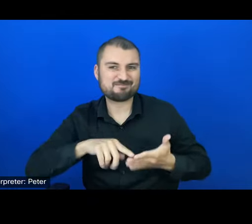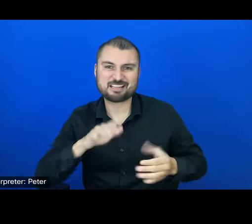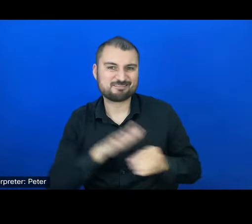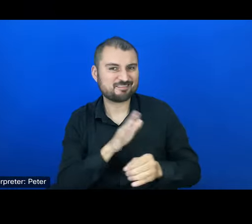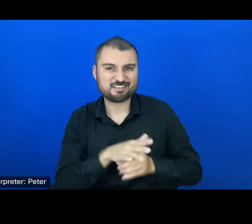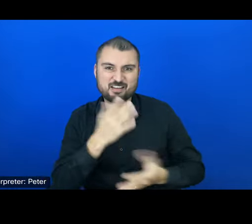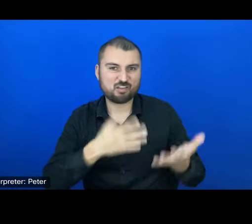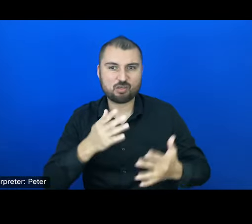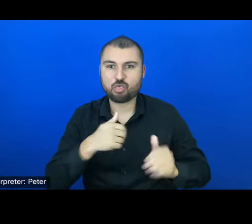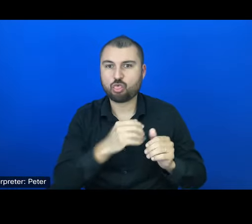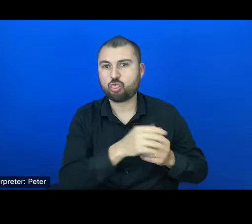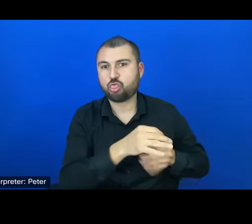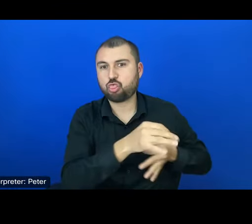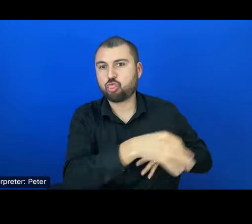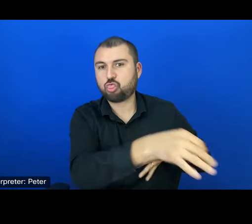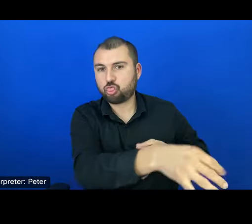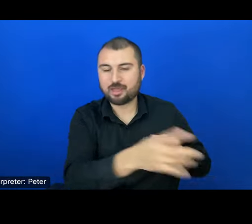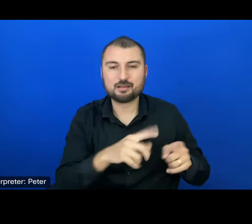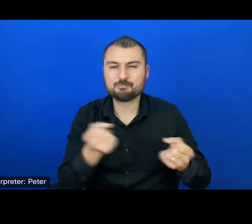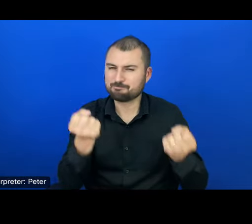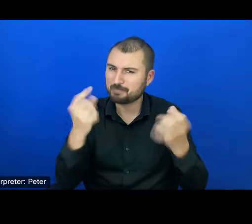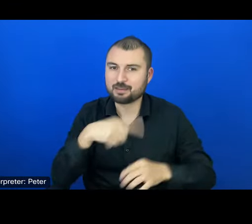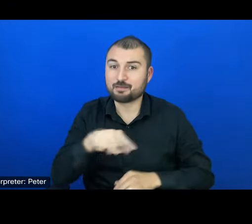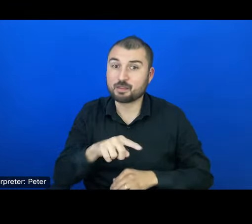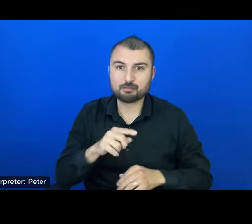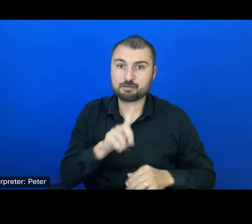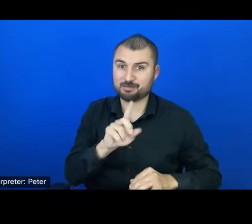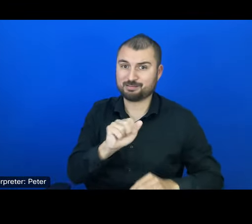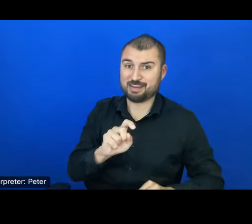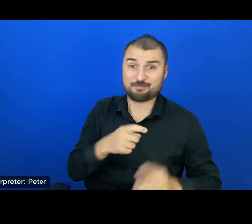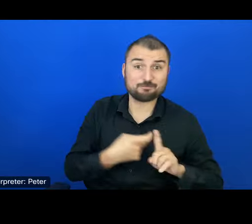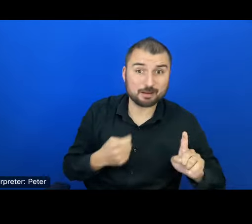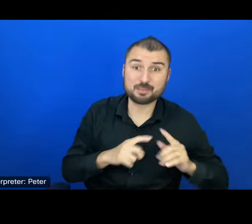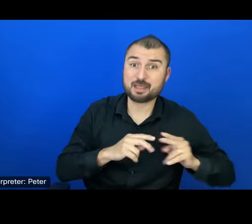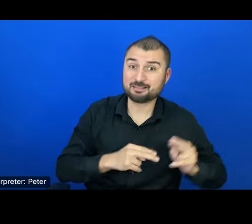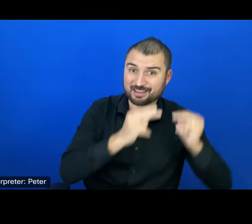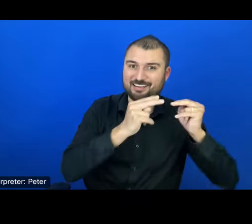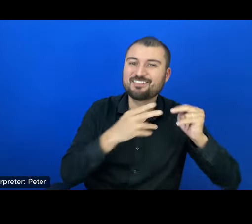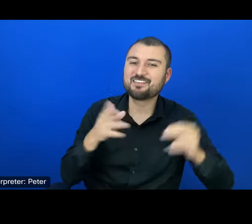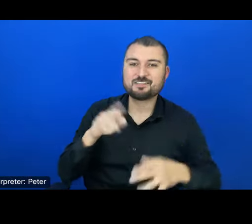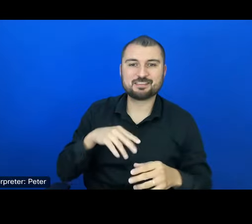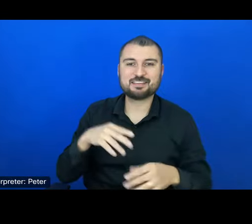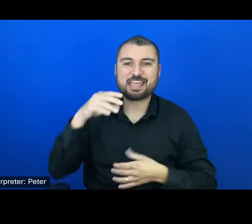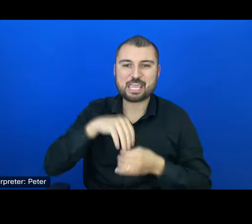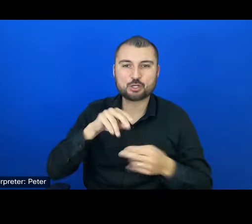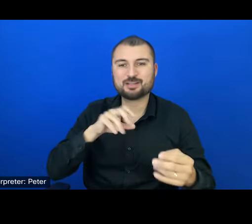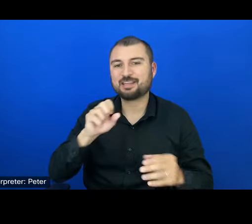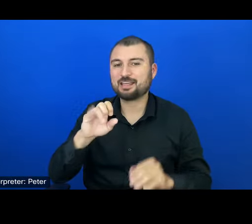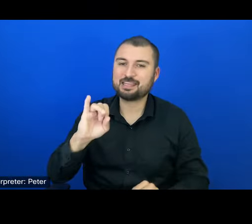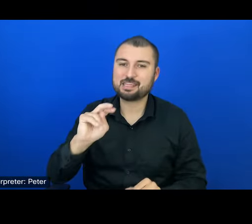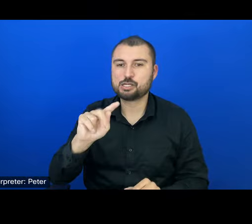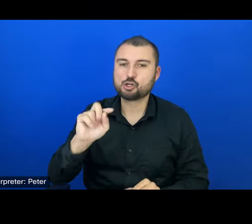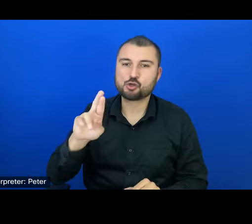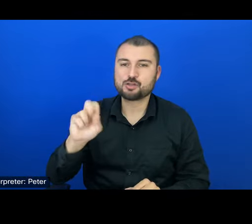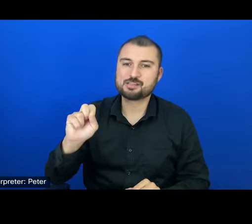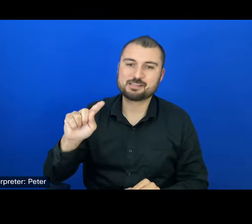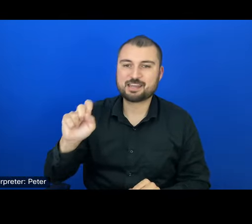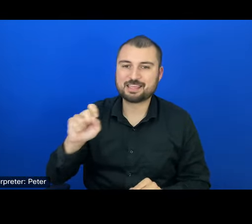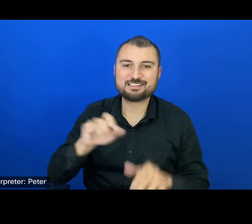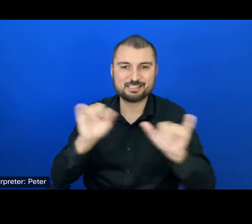them are almost in the identical, many of them date from the construction of the interstate system in